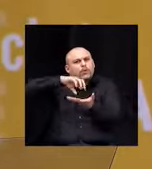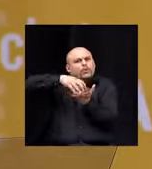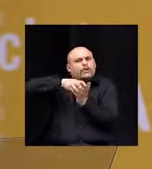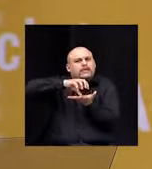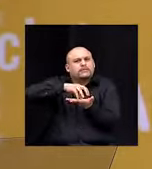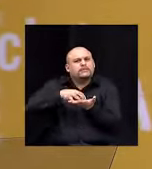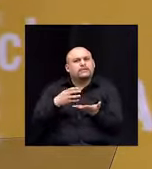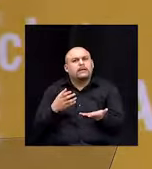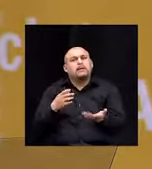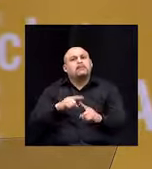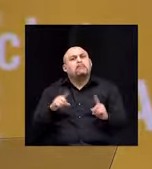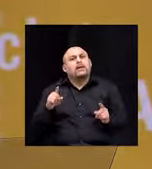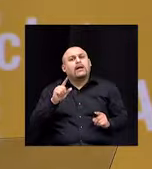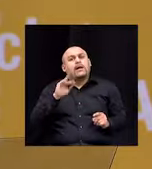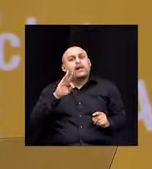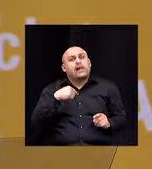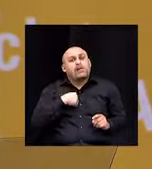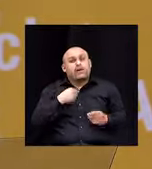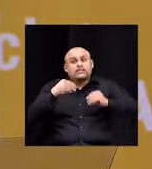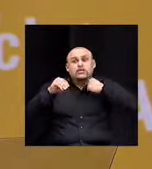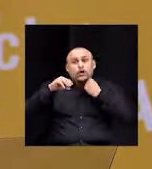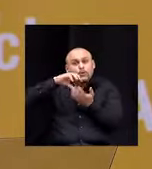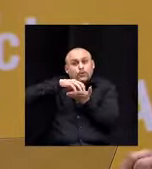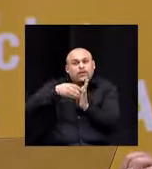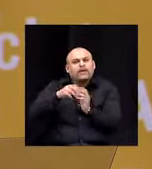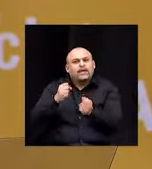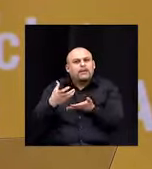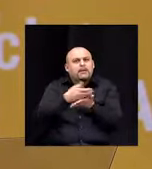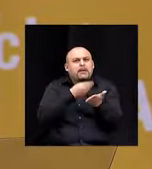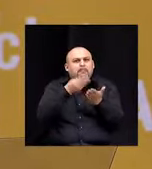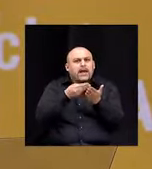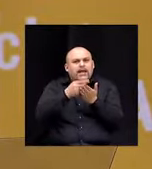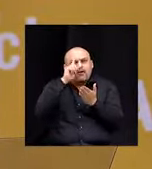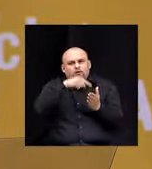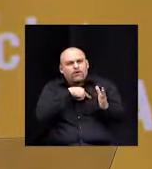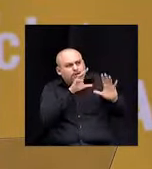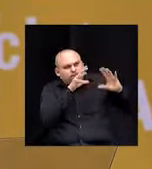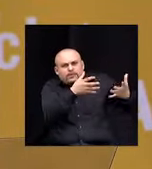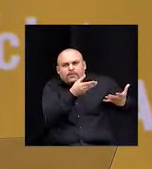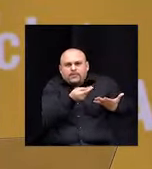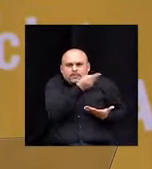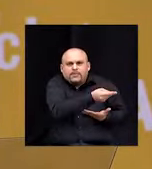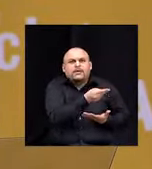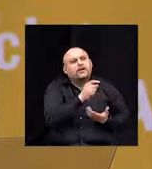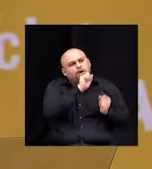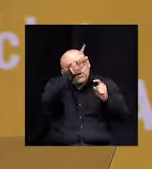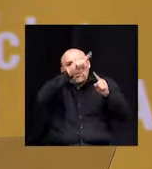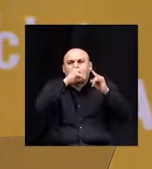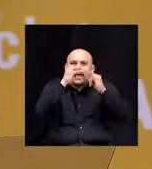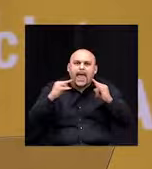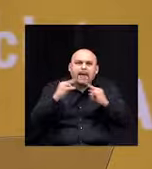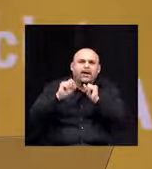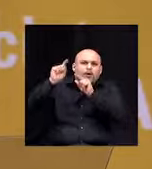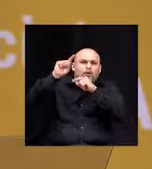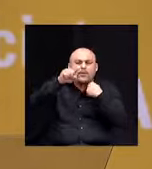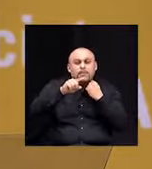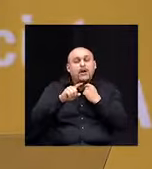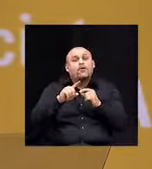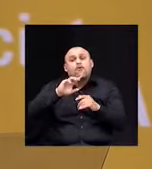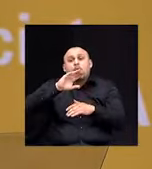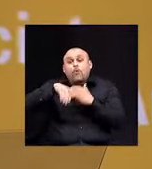right? Because when you sell cookies, you can make money for your troop and you can go camping. Well, all